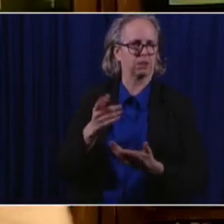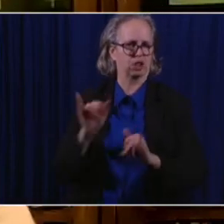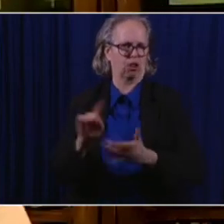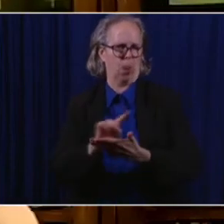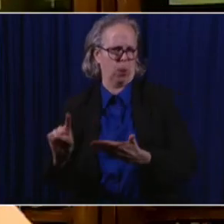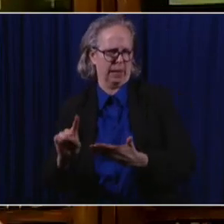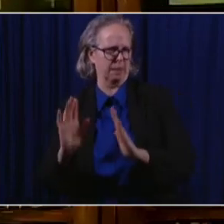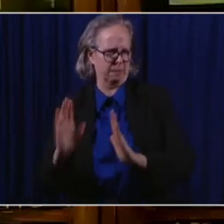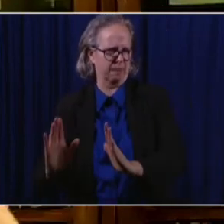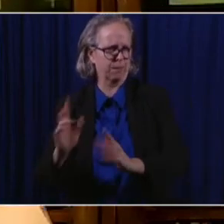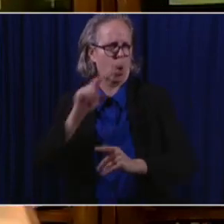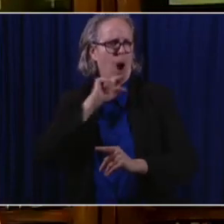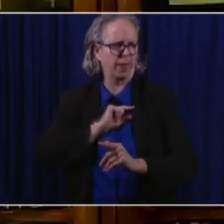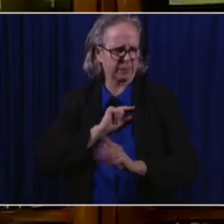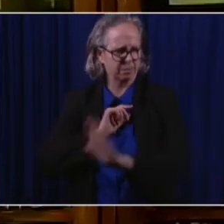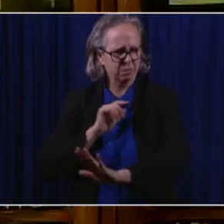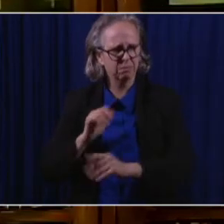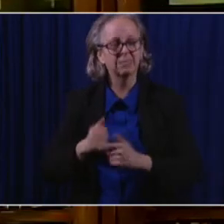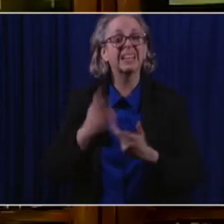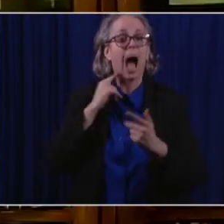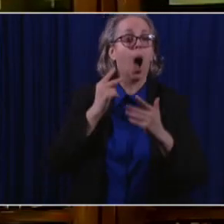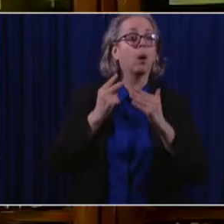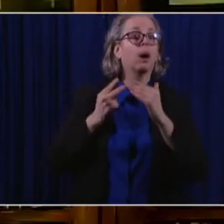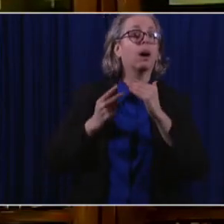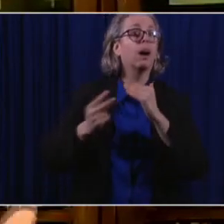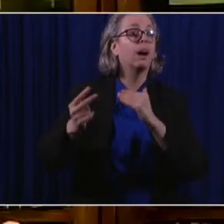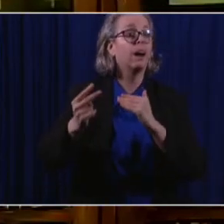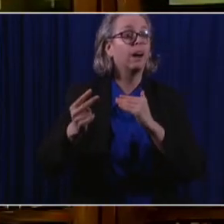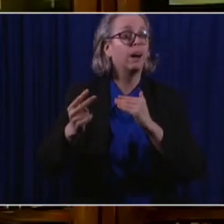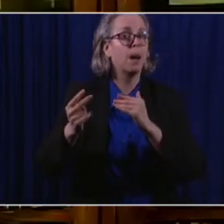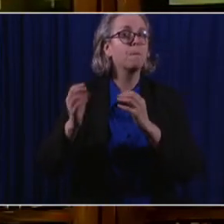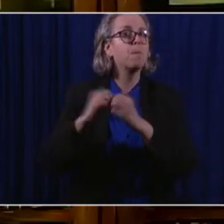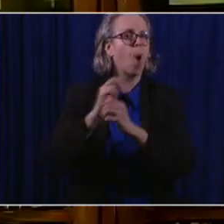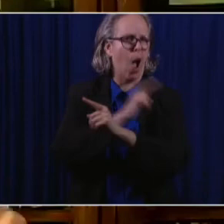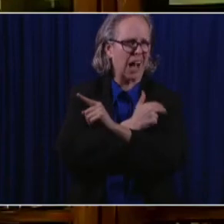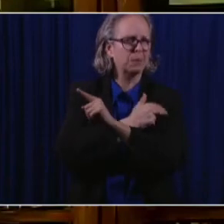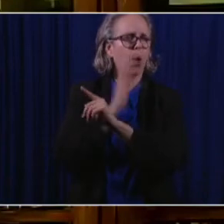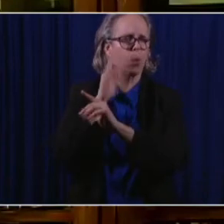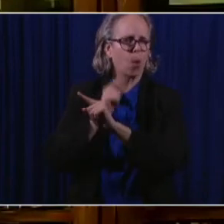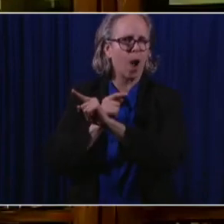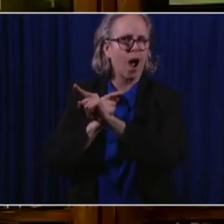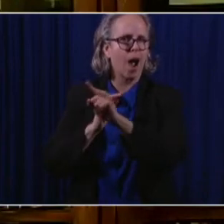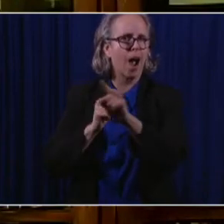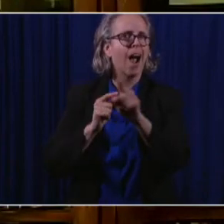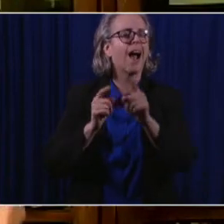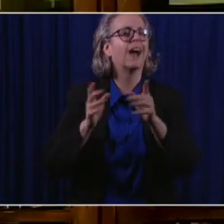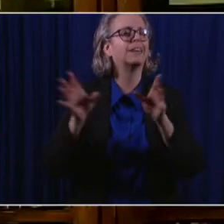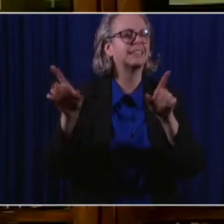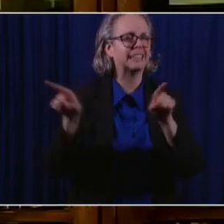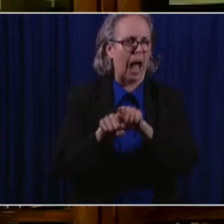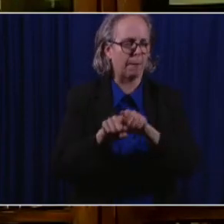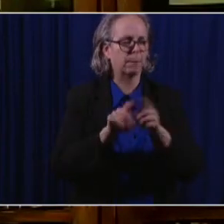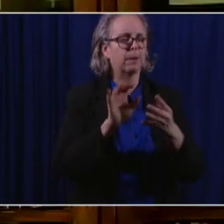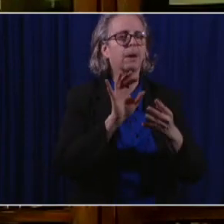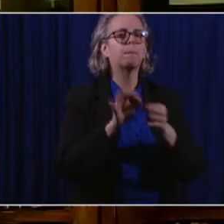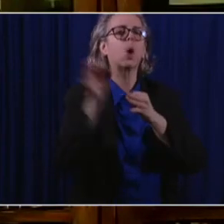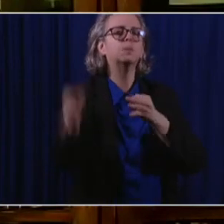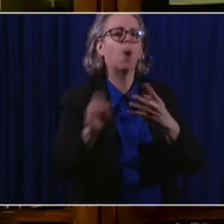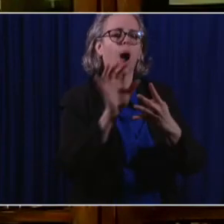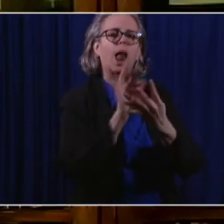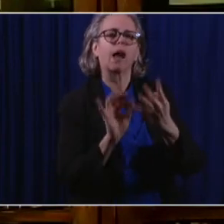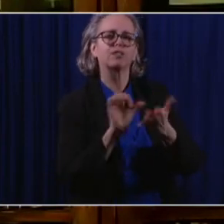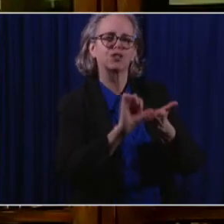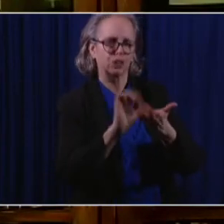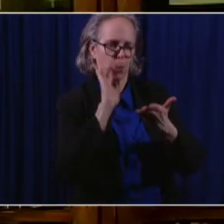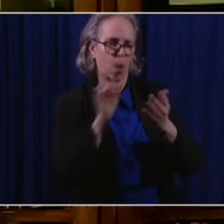decision to start postponing first kind of outpatient procedures. Those tend to be less related to cancer, less related to